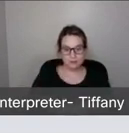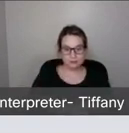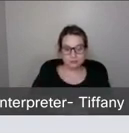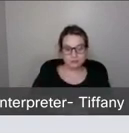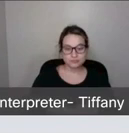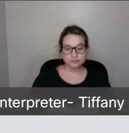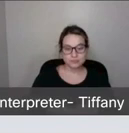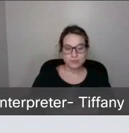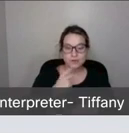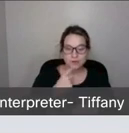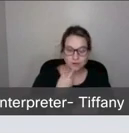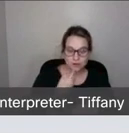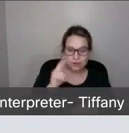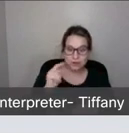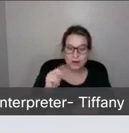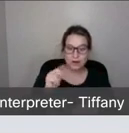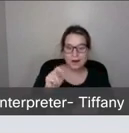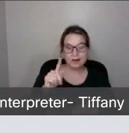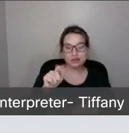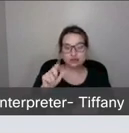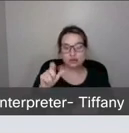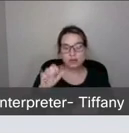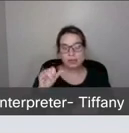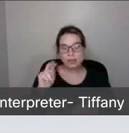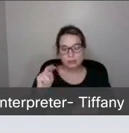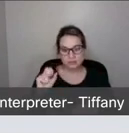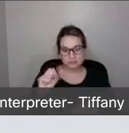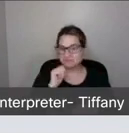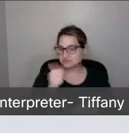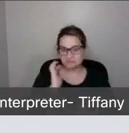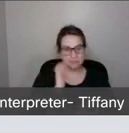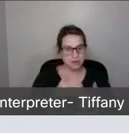has taken hold. This does not fit our community.